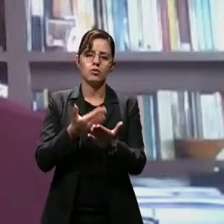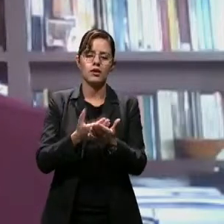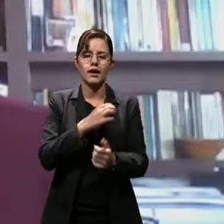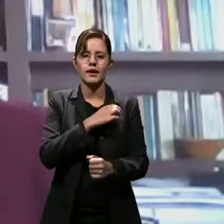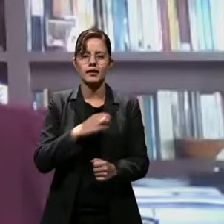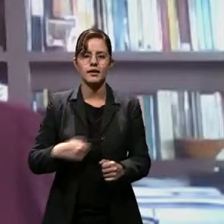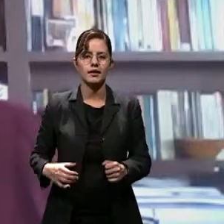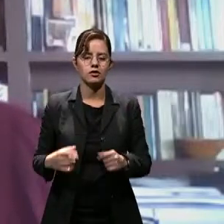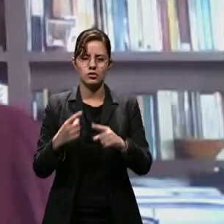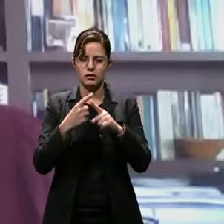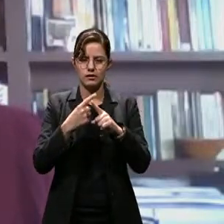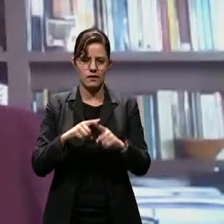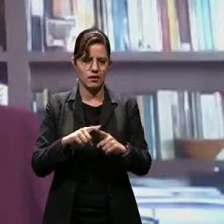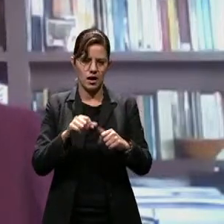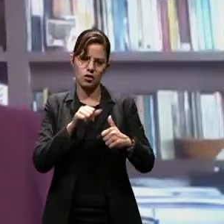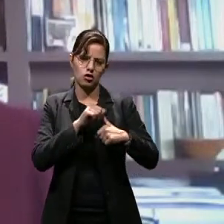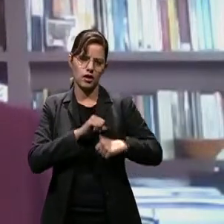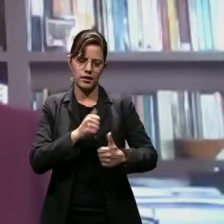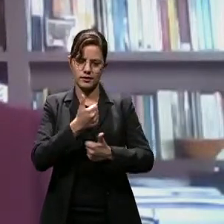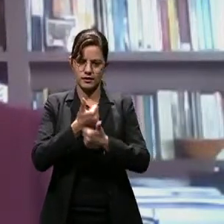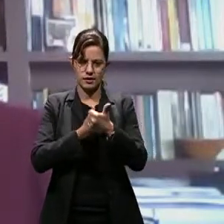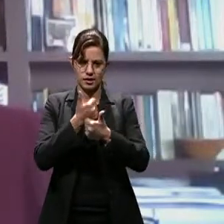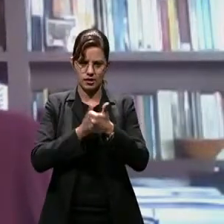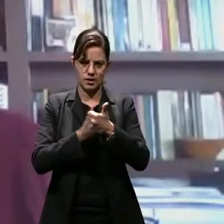the activities of